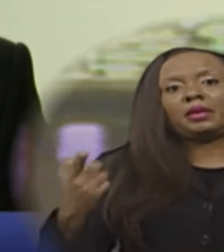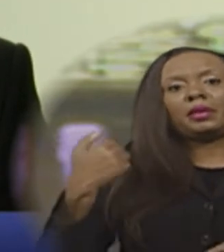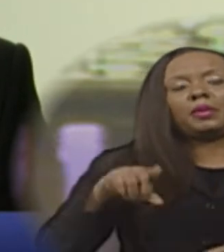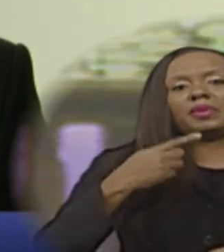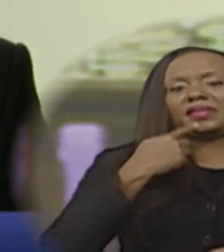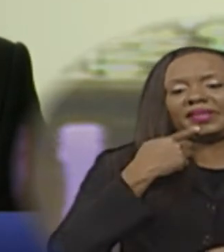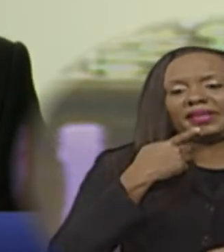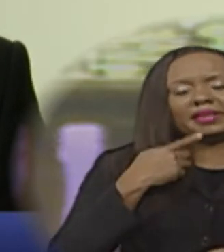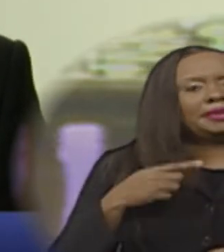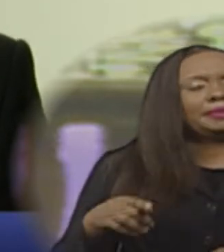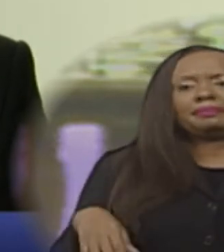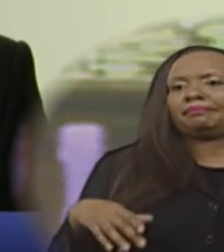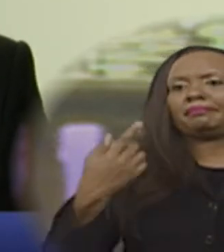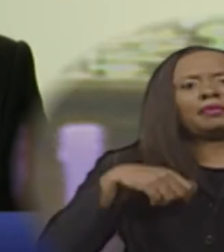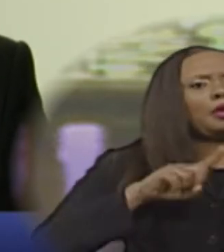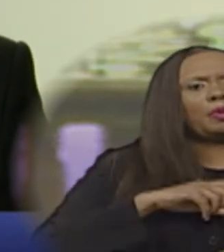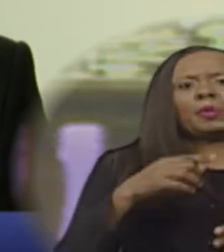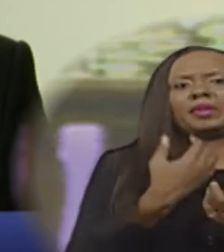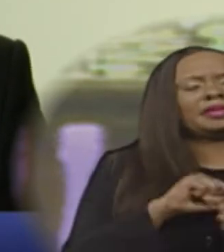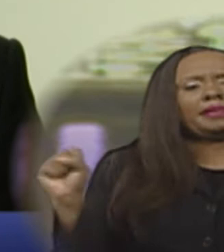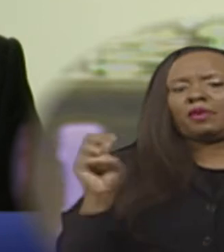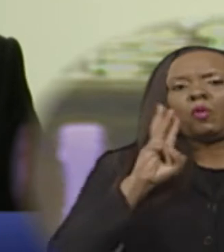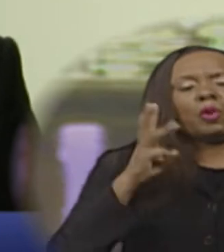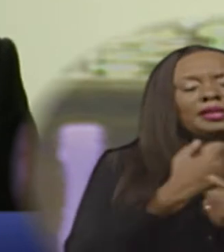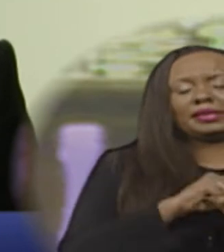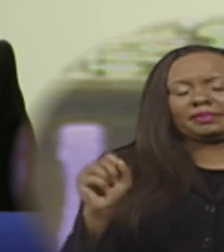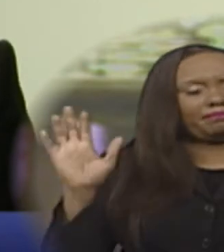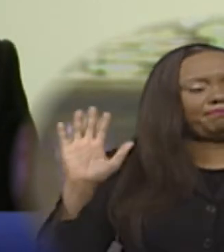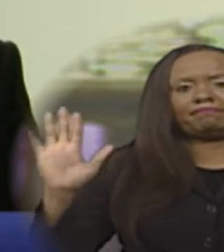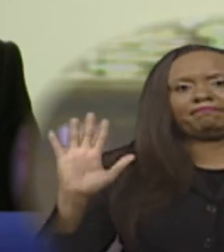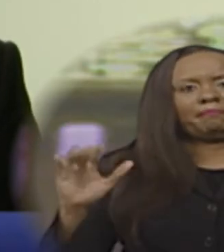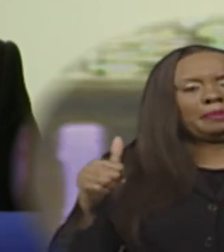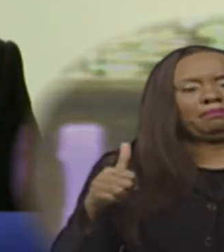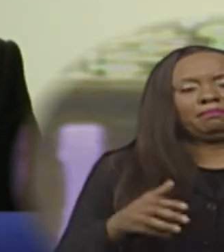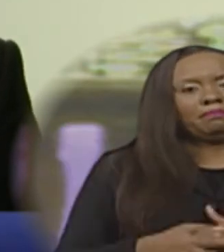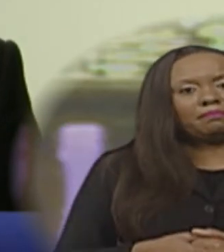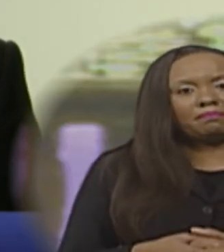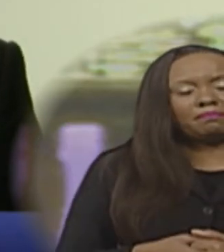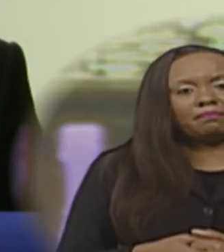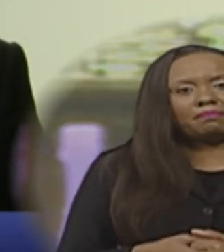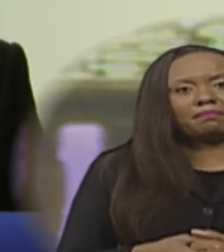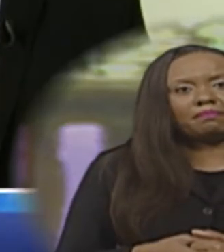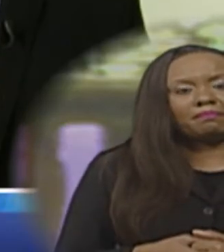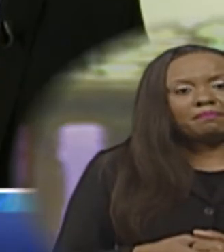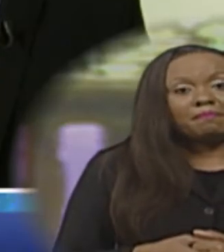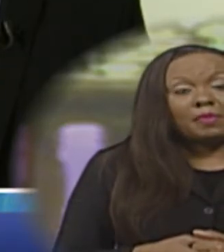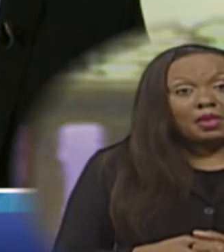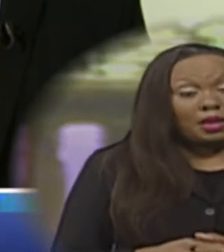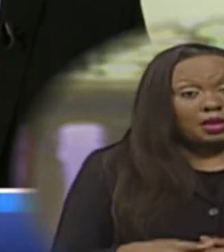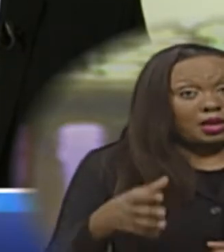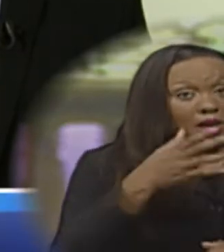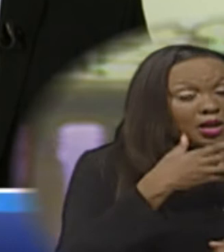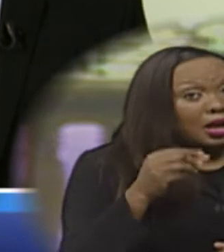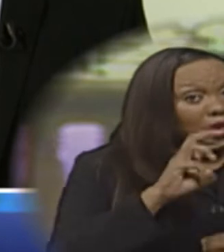easily stand here and say that all potable water is certainly safe. And I can say that with a certain level of assurity. And this is backed up by the